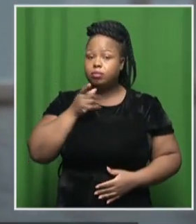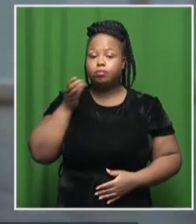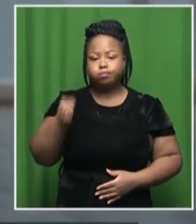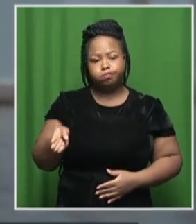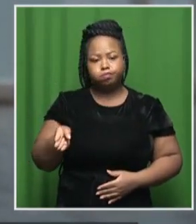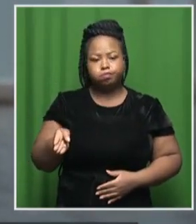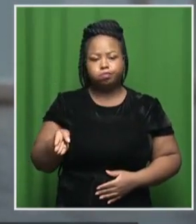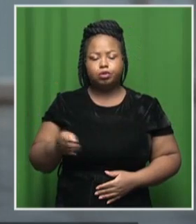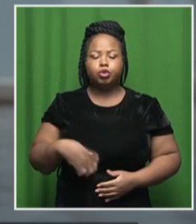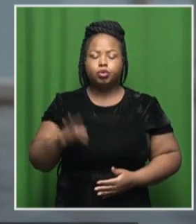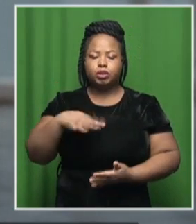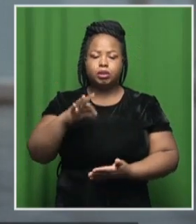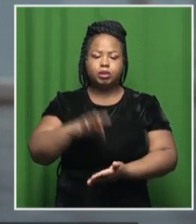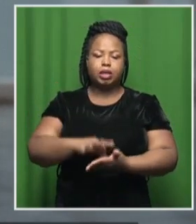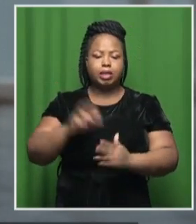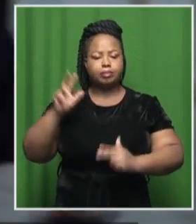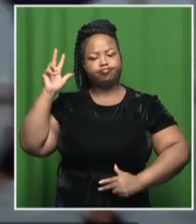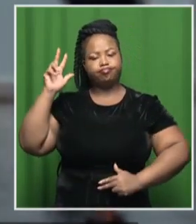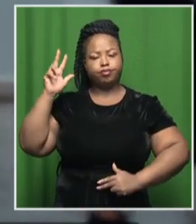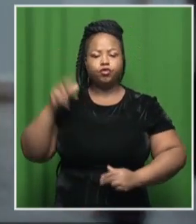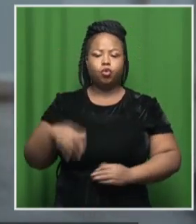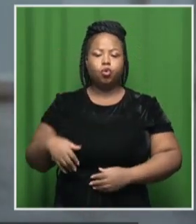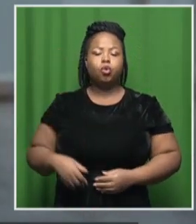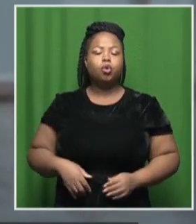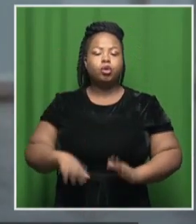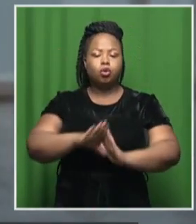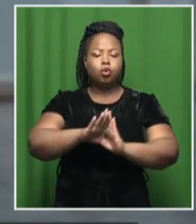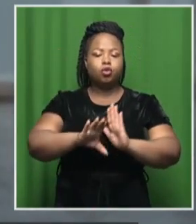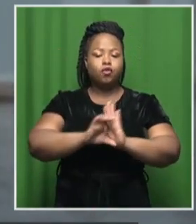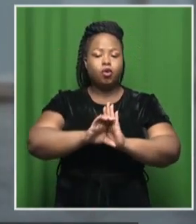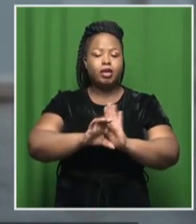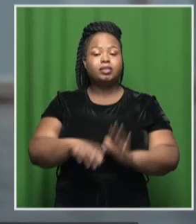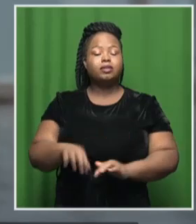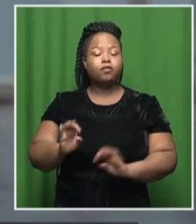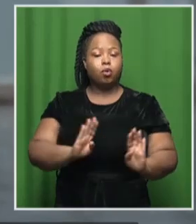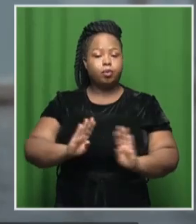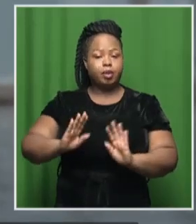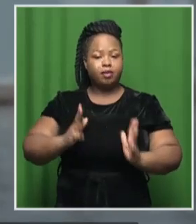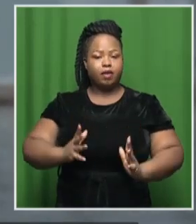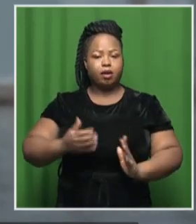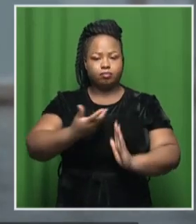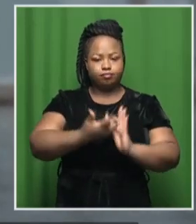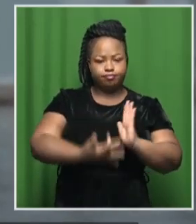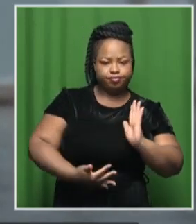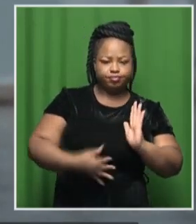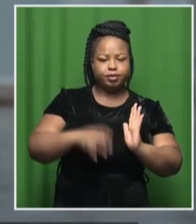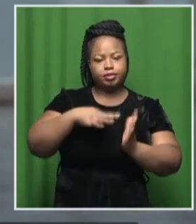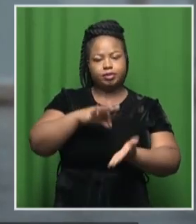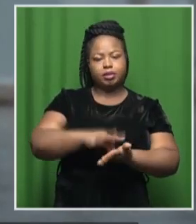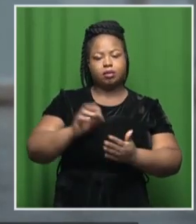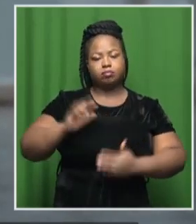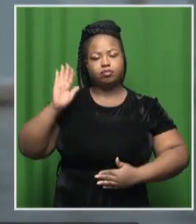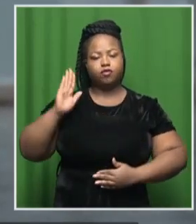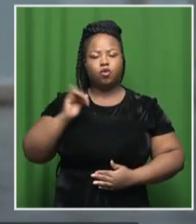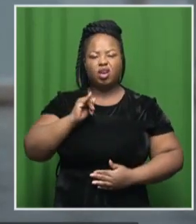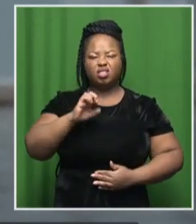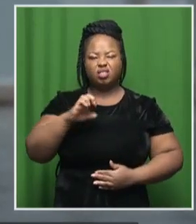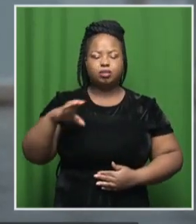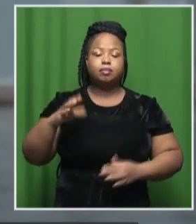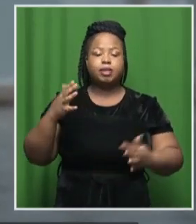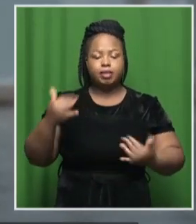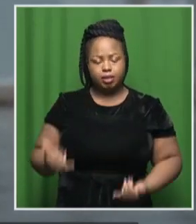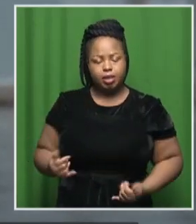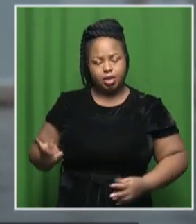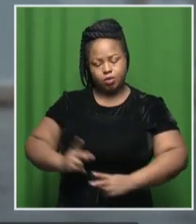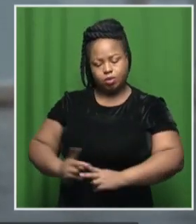attend the signing ceremony of the Code of Conduct of the IEC, and rightfully mentioning that this is now really setting us up for what is going to be